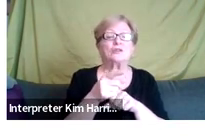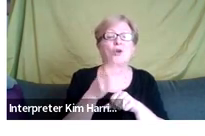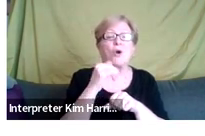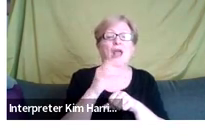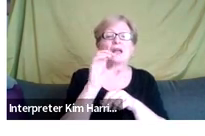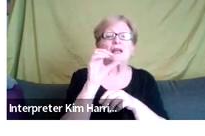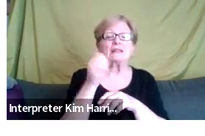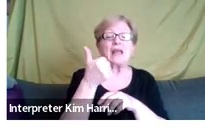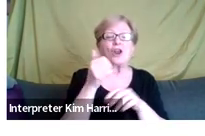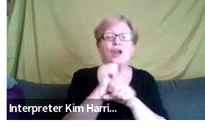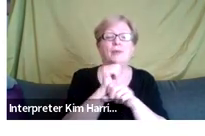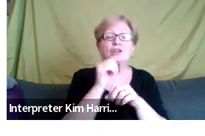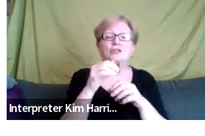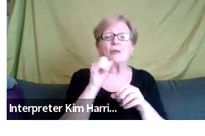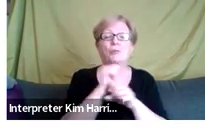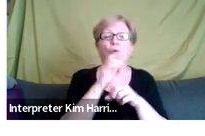average